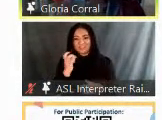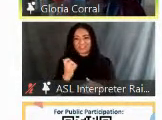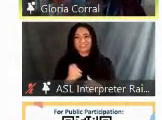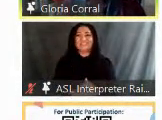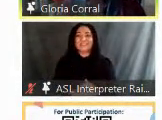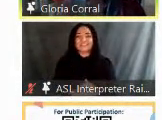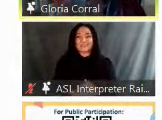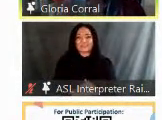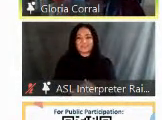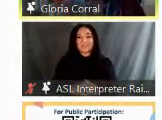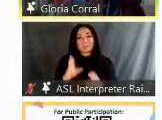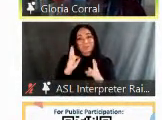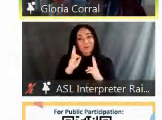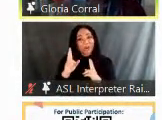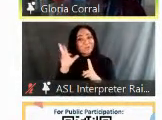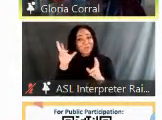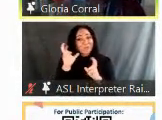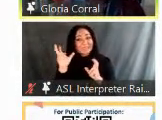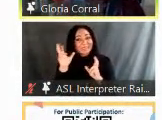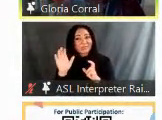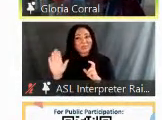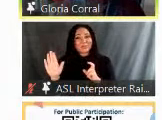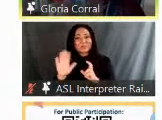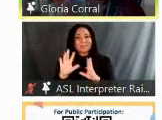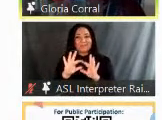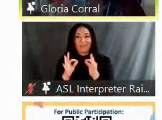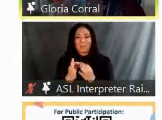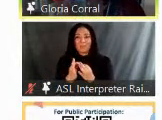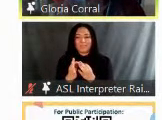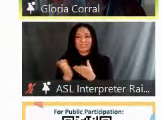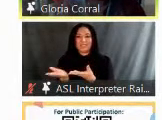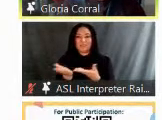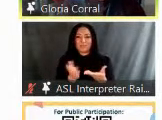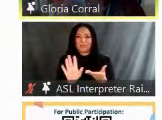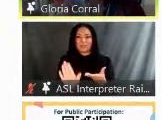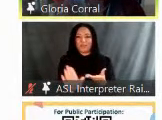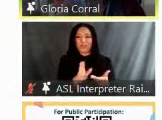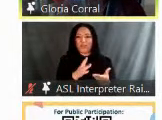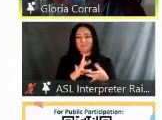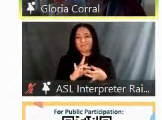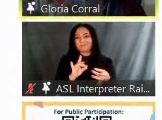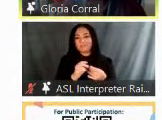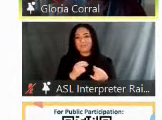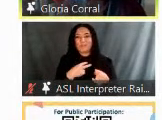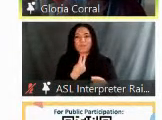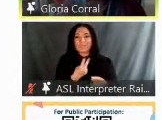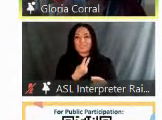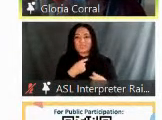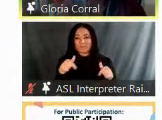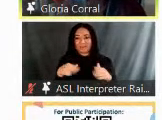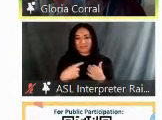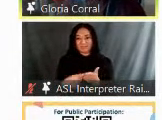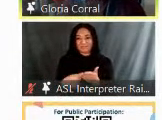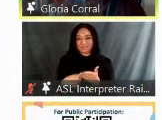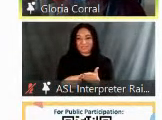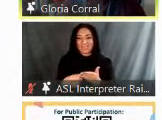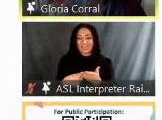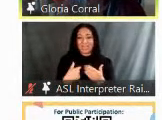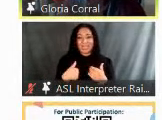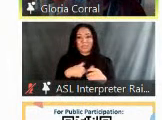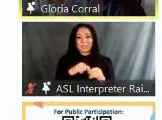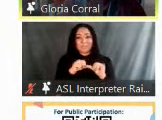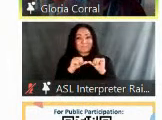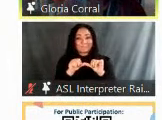was an honor to listen to these families and bring their voices to this discussion. And as we continue to learn and in this